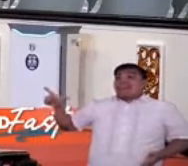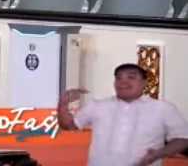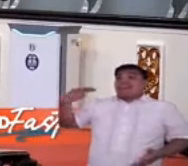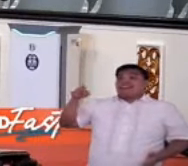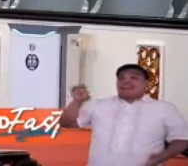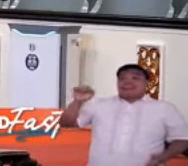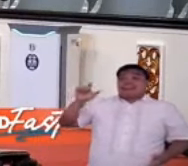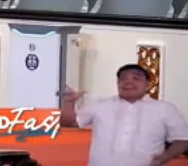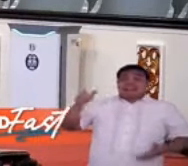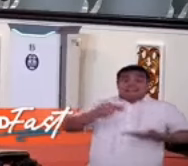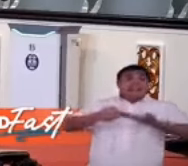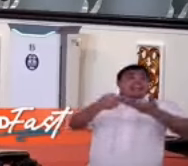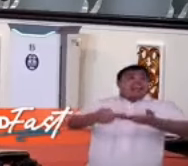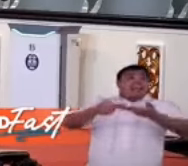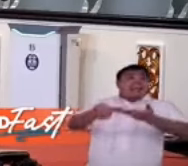pray.